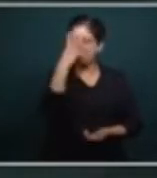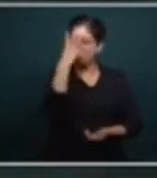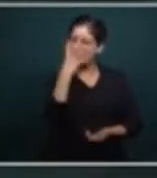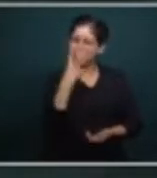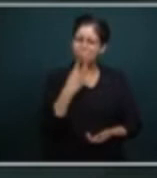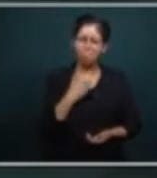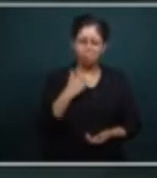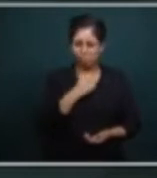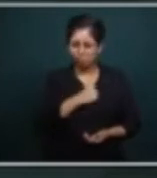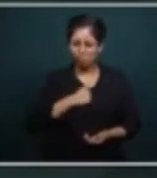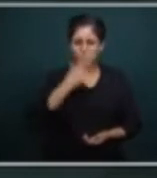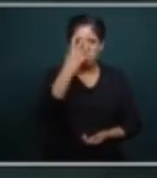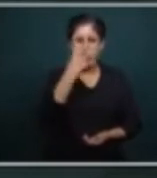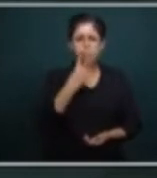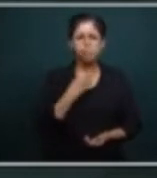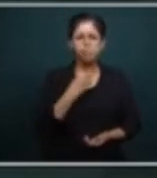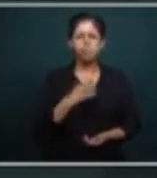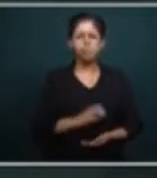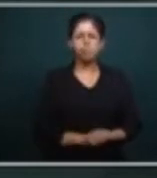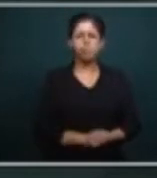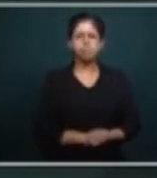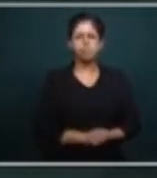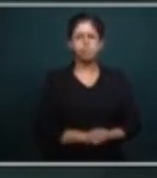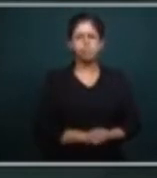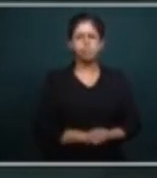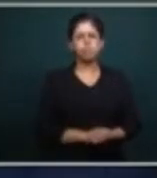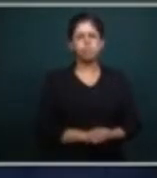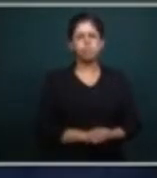my sadness